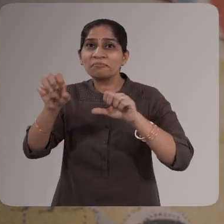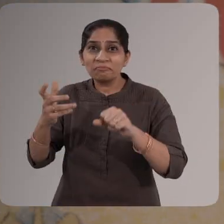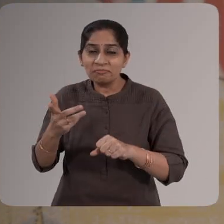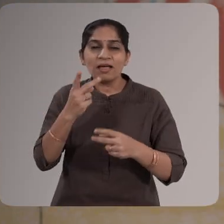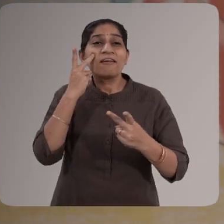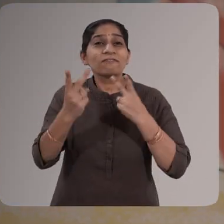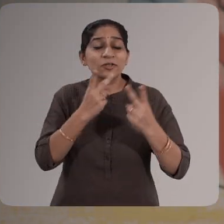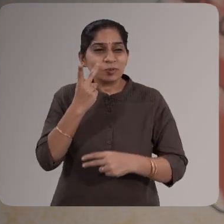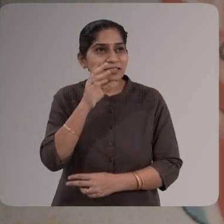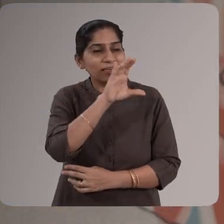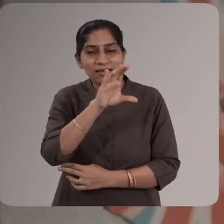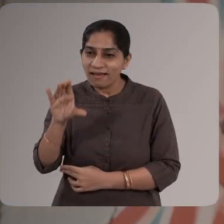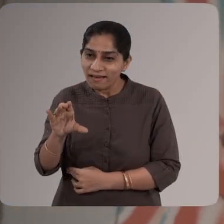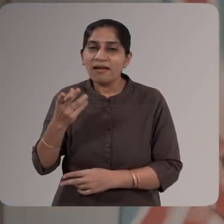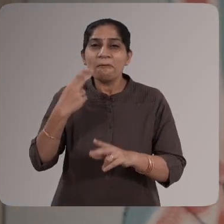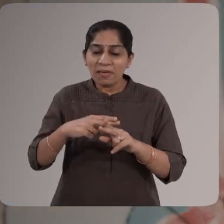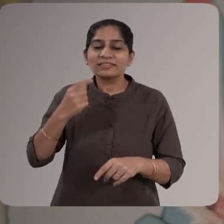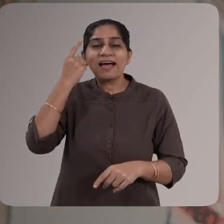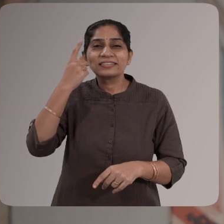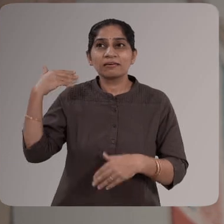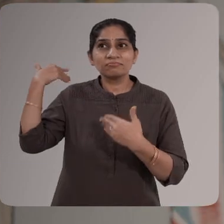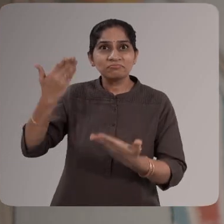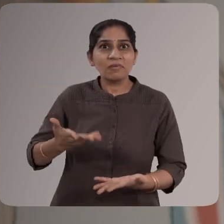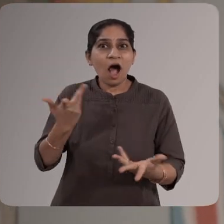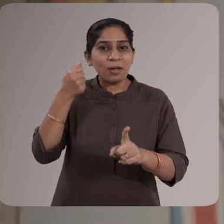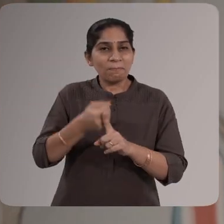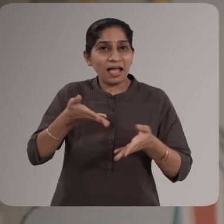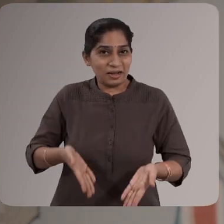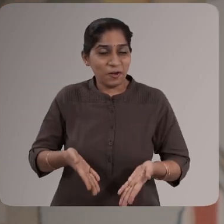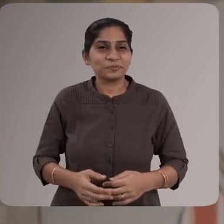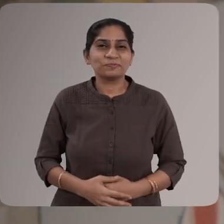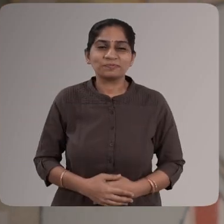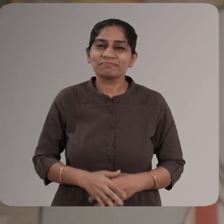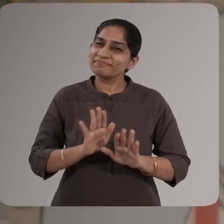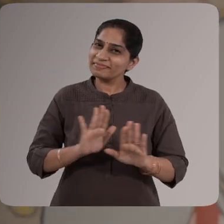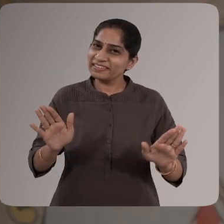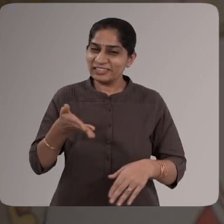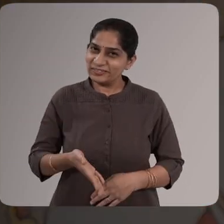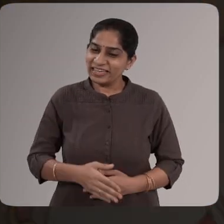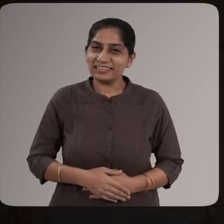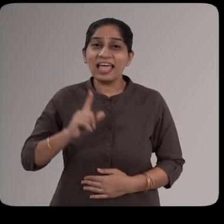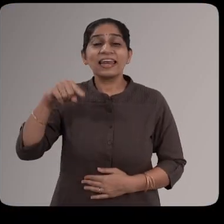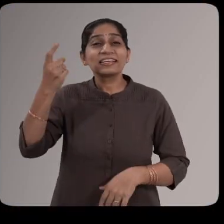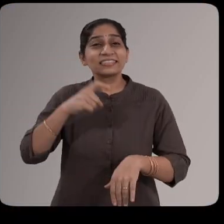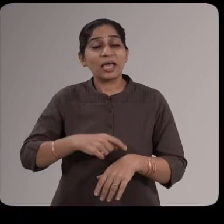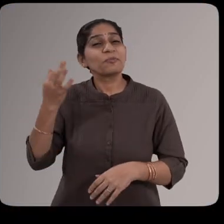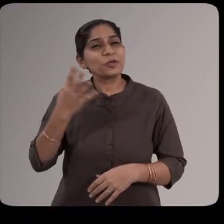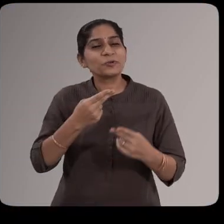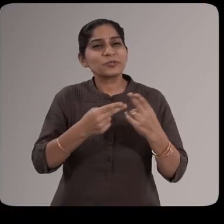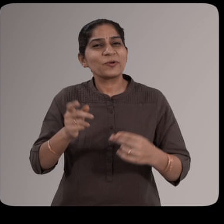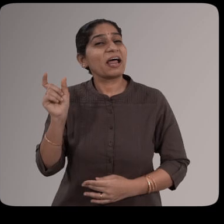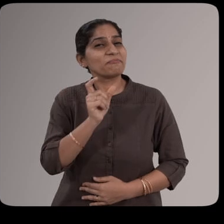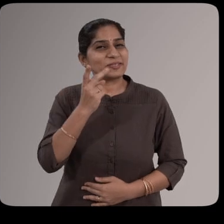records and learn more about its far-reaching impacts. That's it from us today. Join us next time for